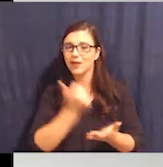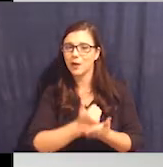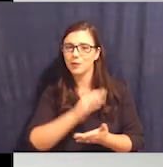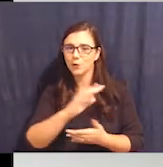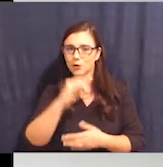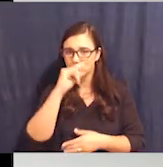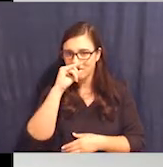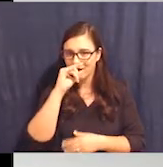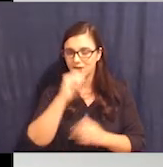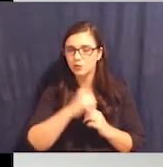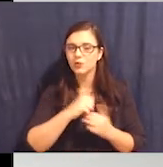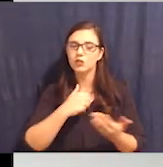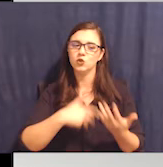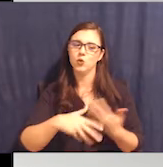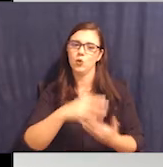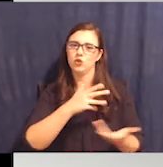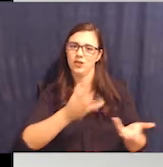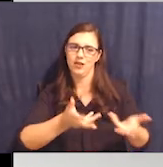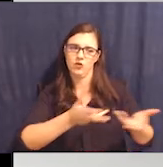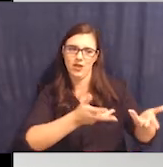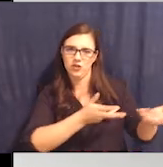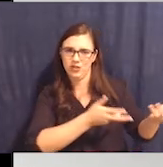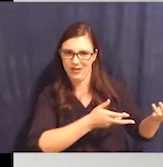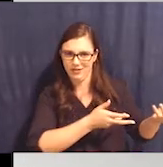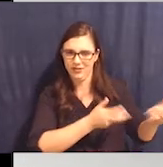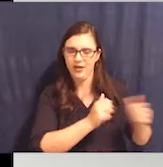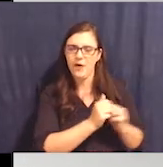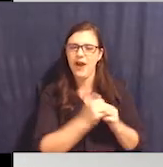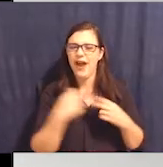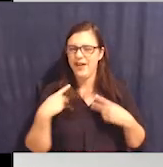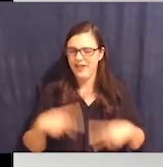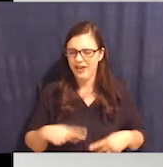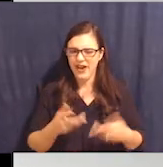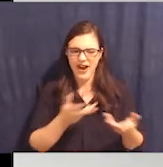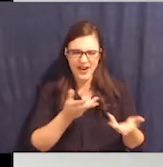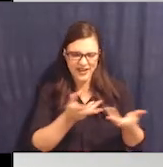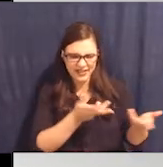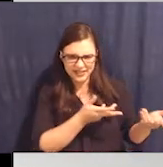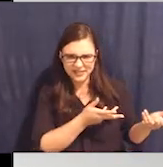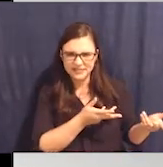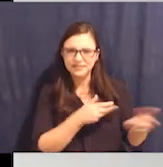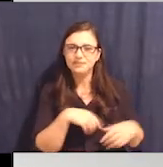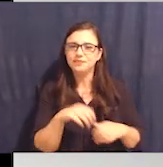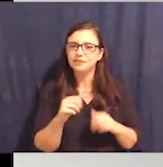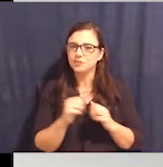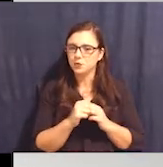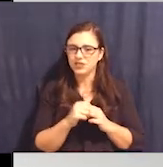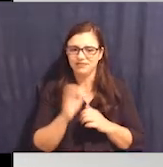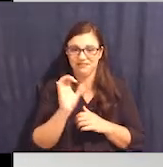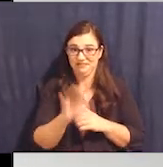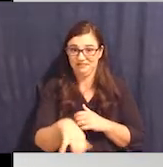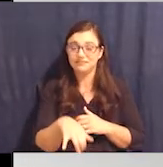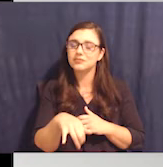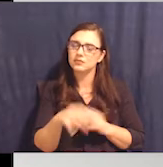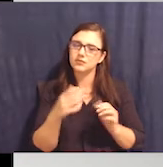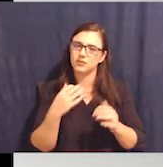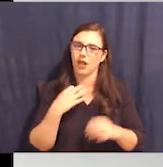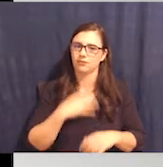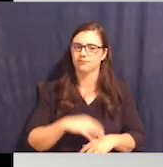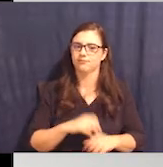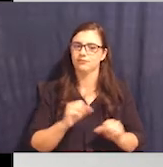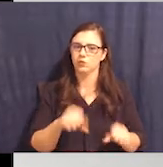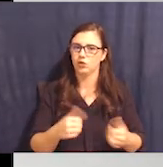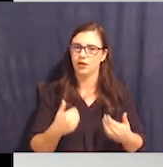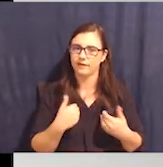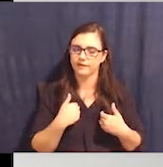but if it helps your child with social interactions, with physical interactions, then you can